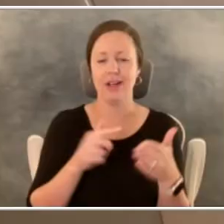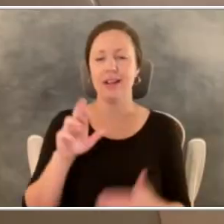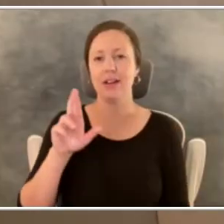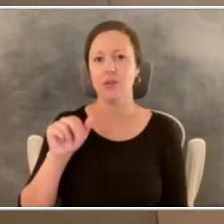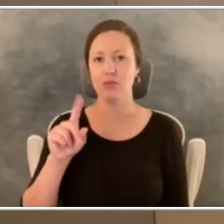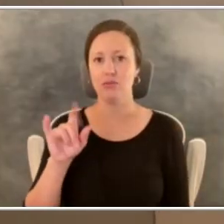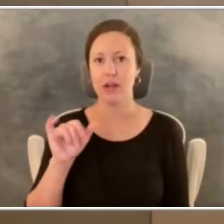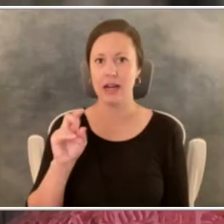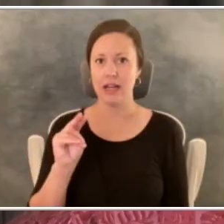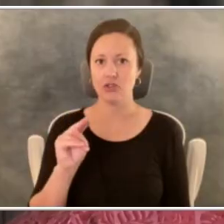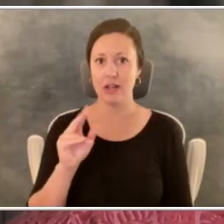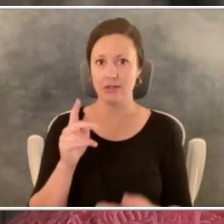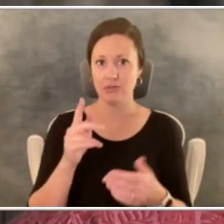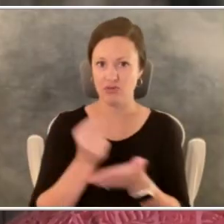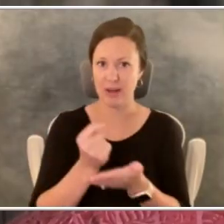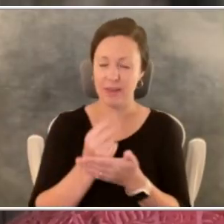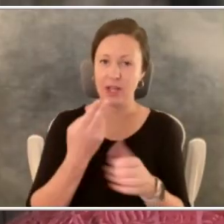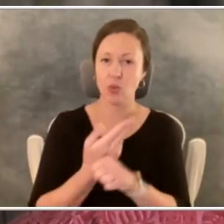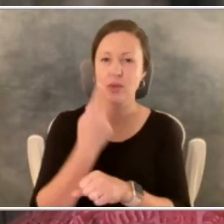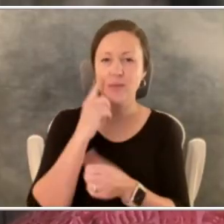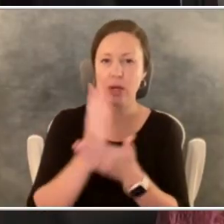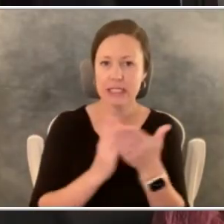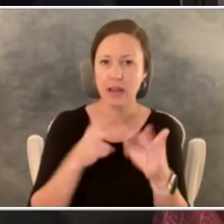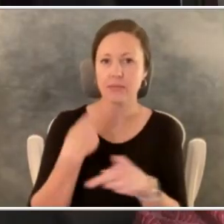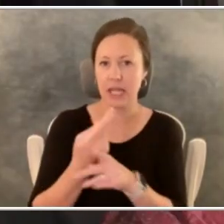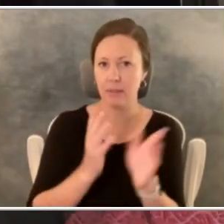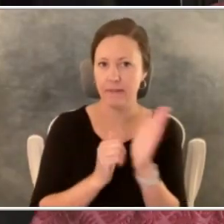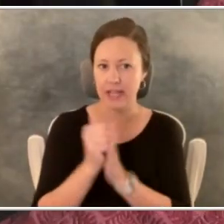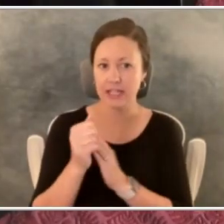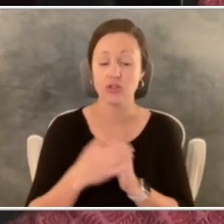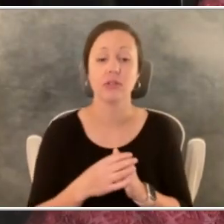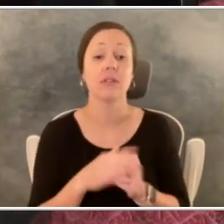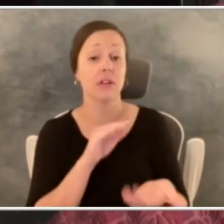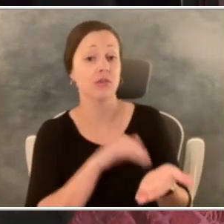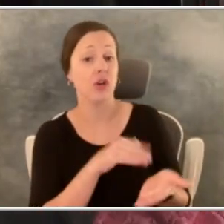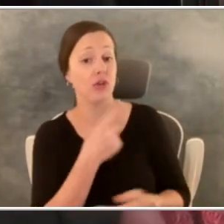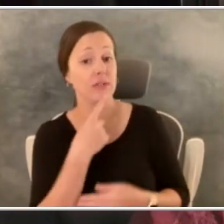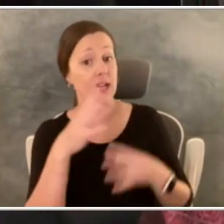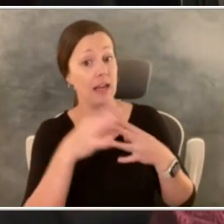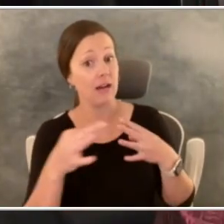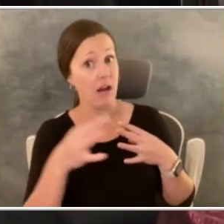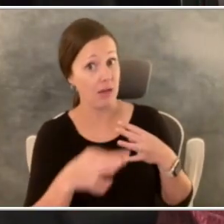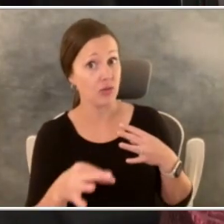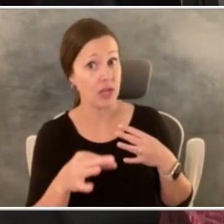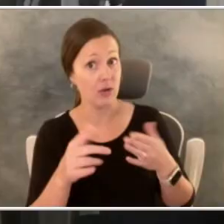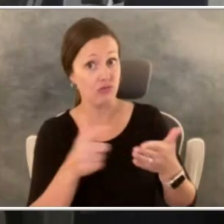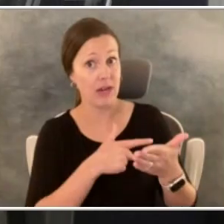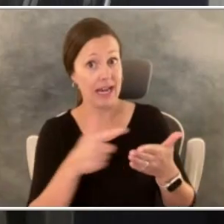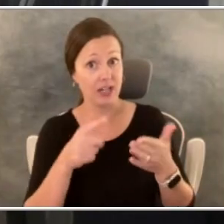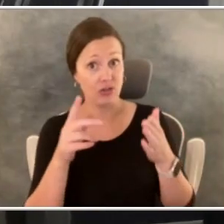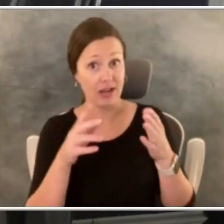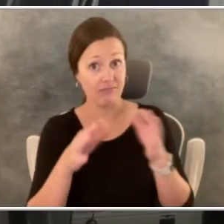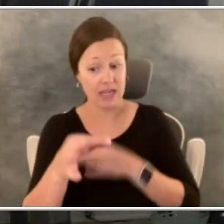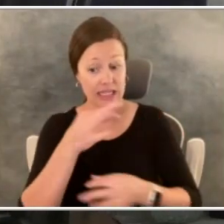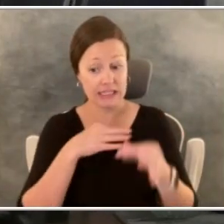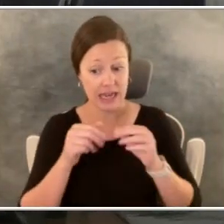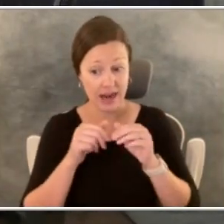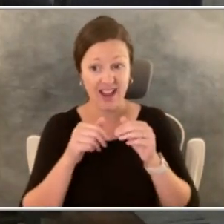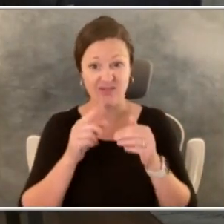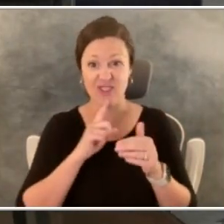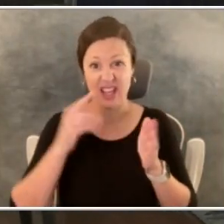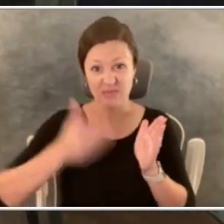early-stage cancers. He said that an option of, instead of spreading the radiation out, we just do it in 1 week. And just like